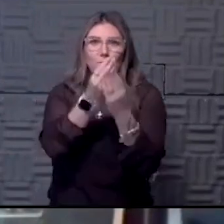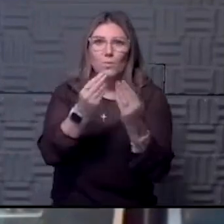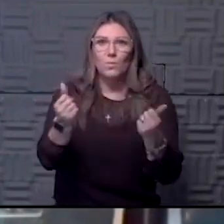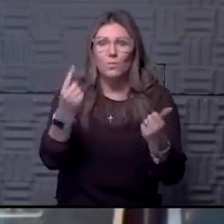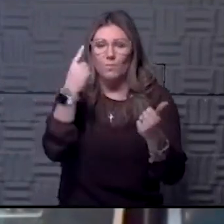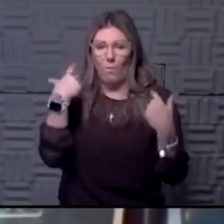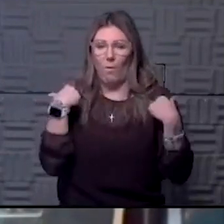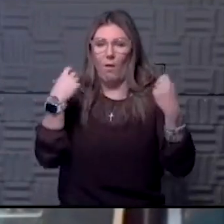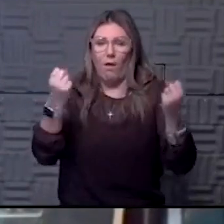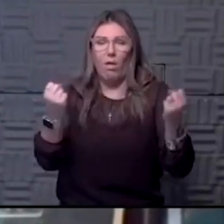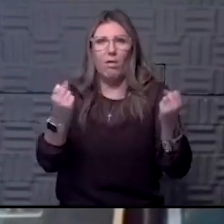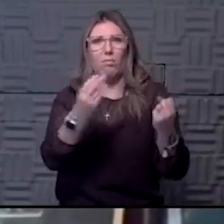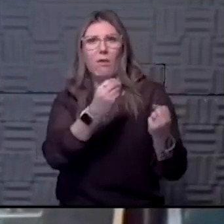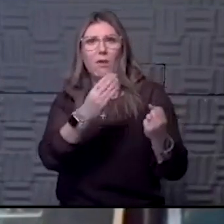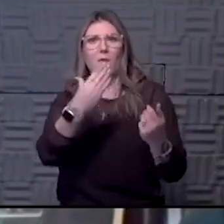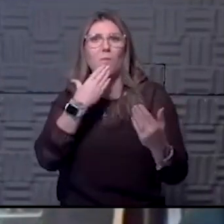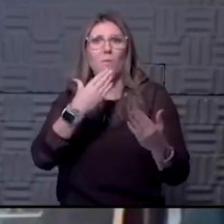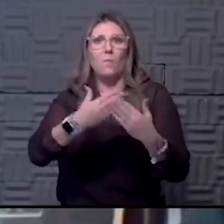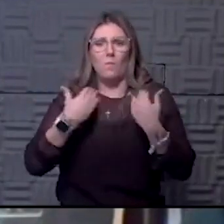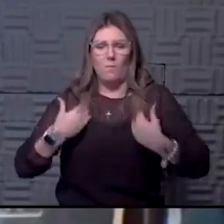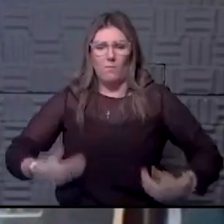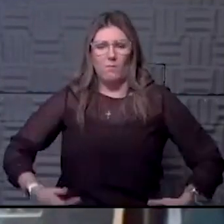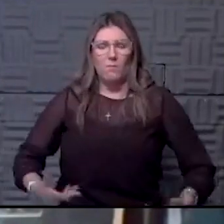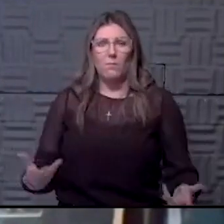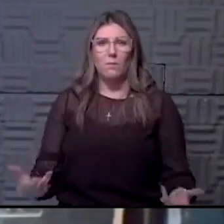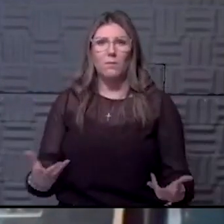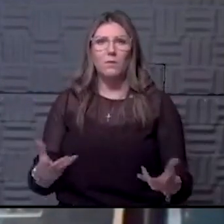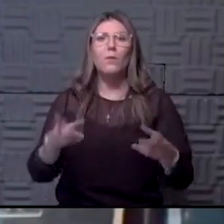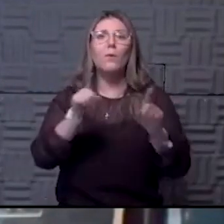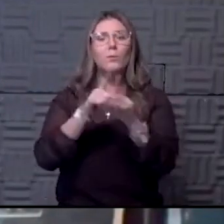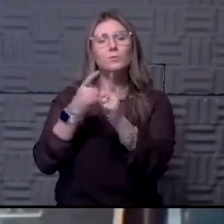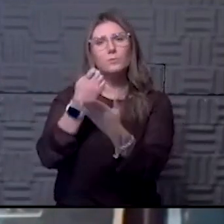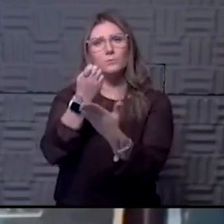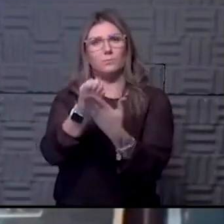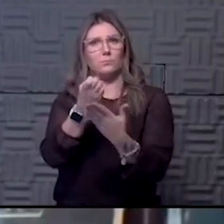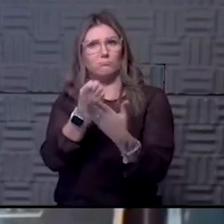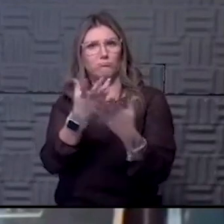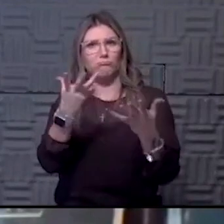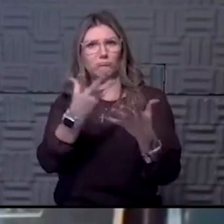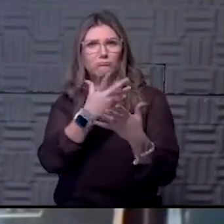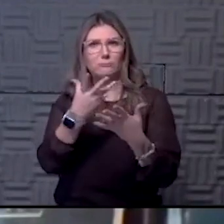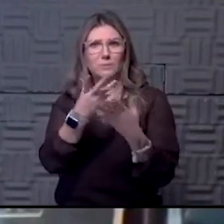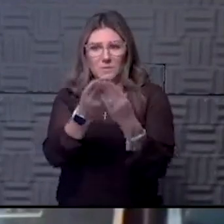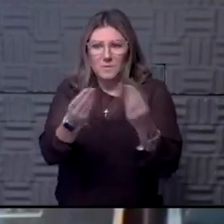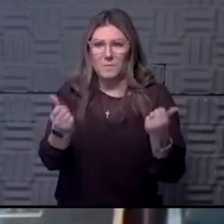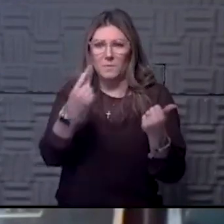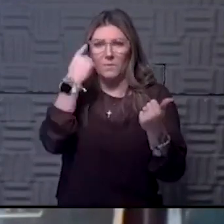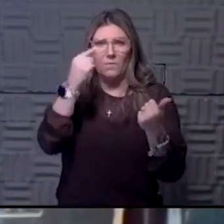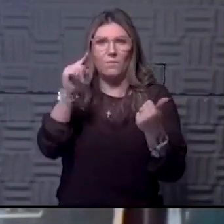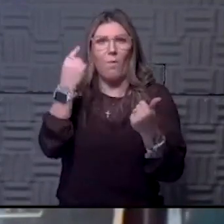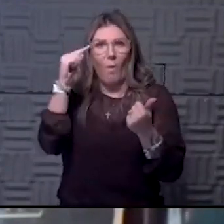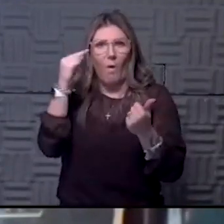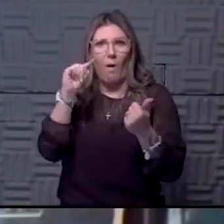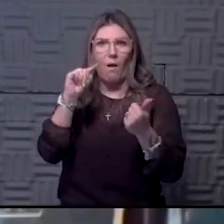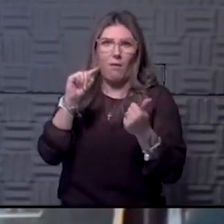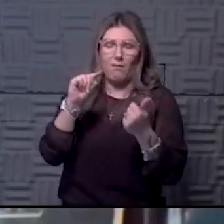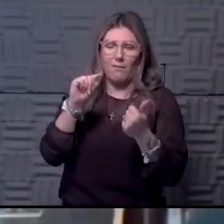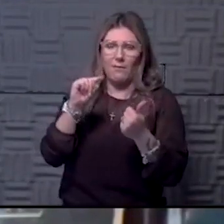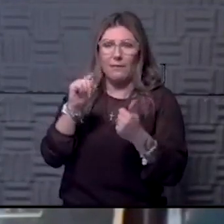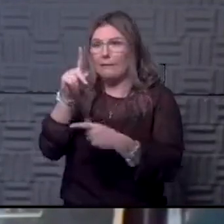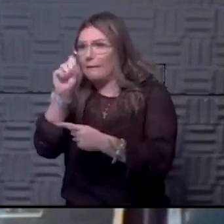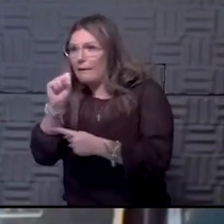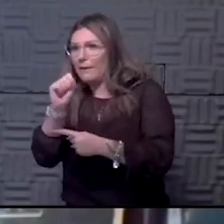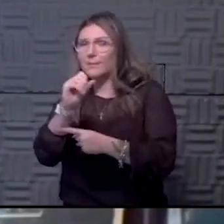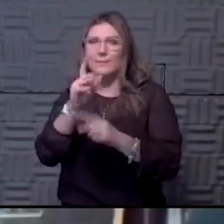and well-being, it is also a solution to the economic opportunities that Kansans and Americans can have in light